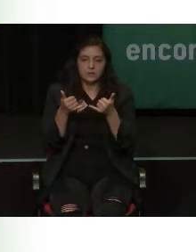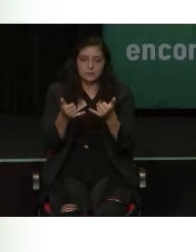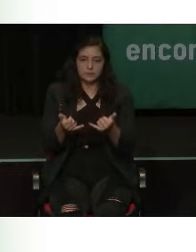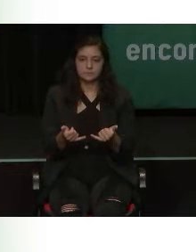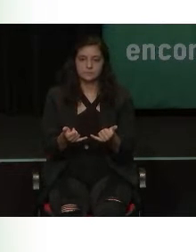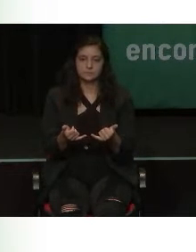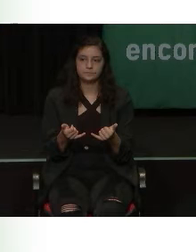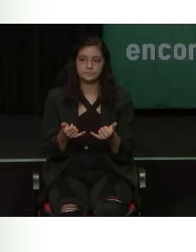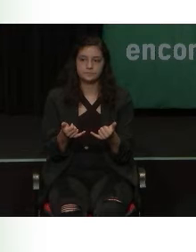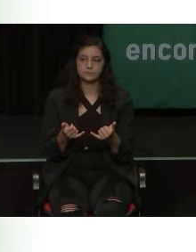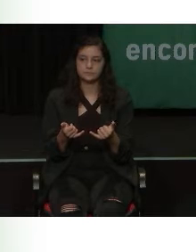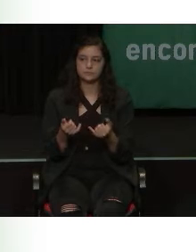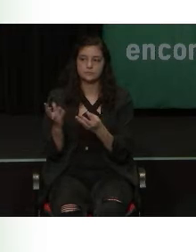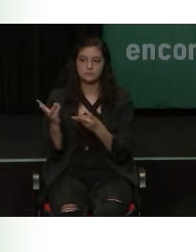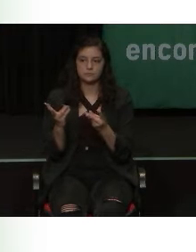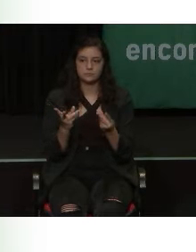face